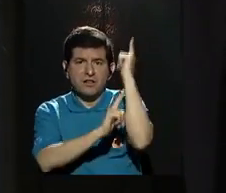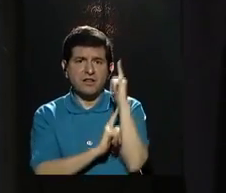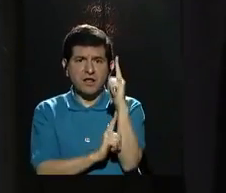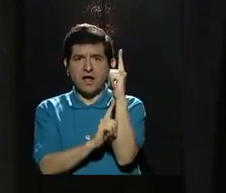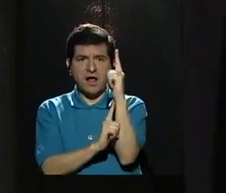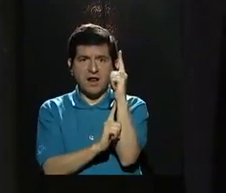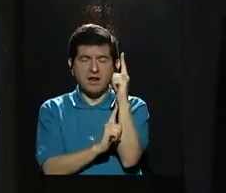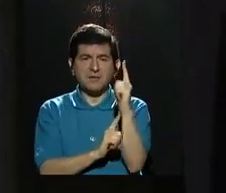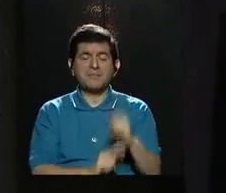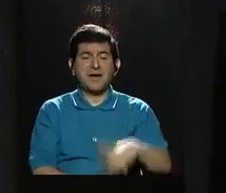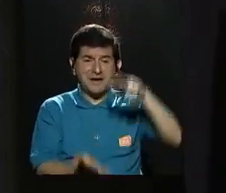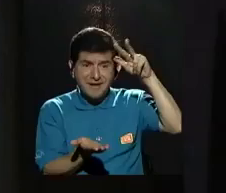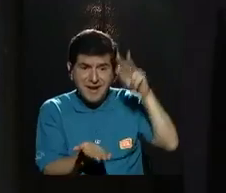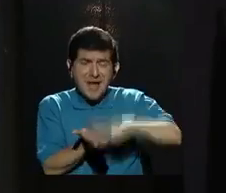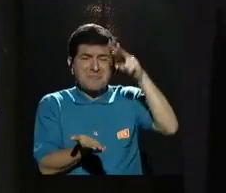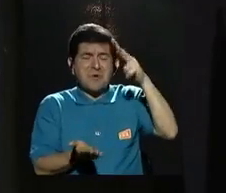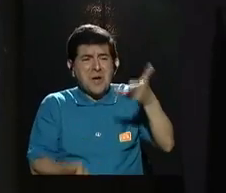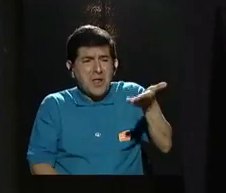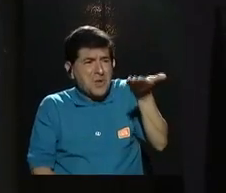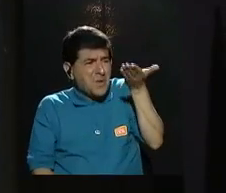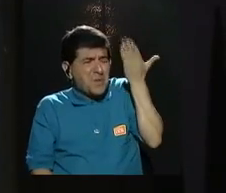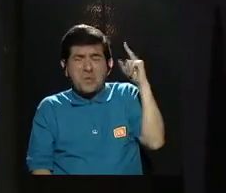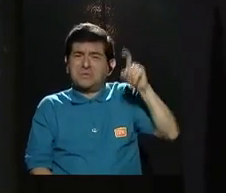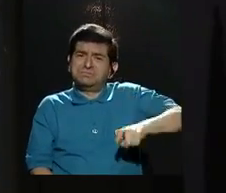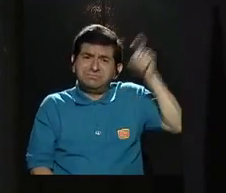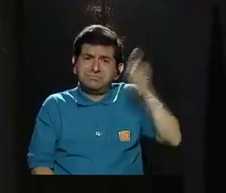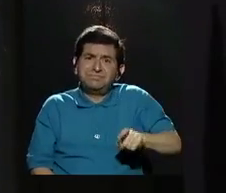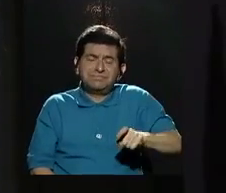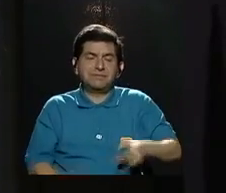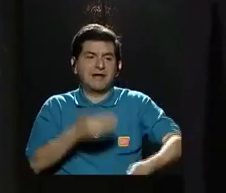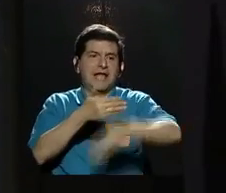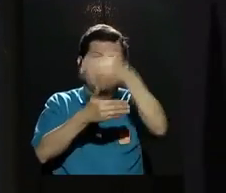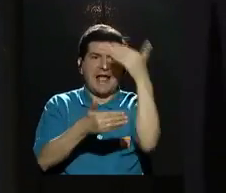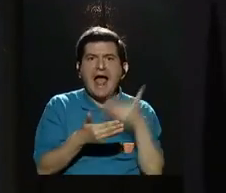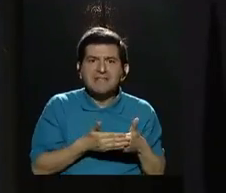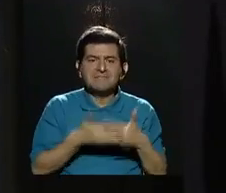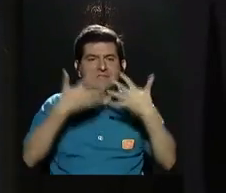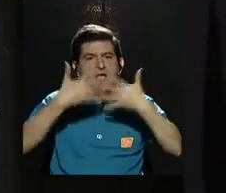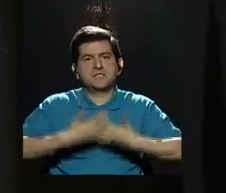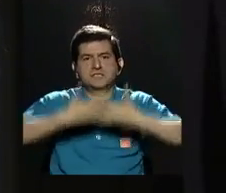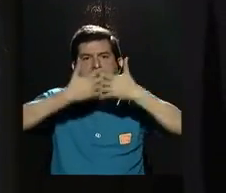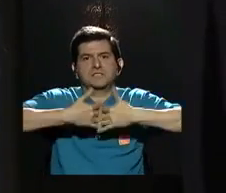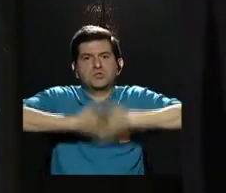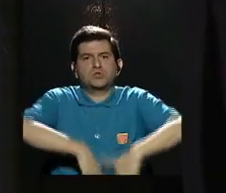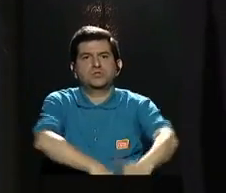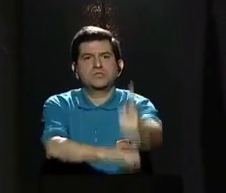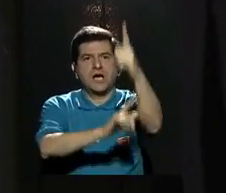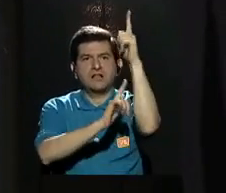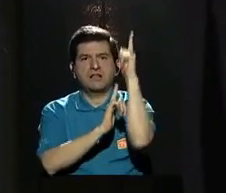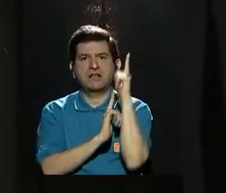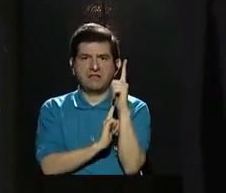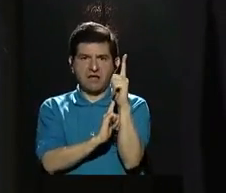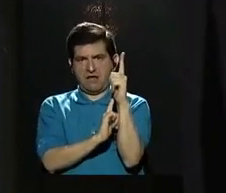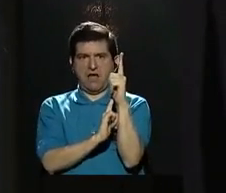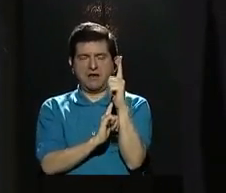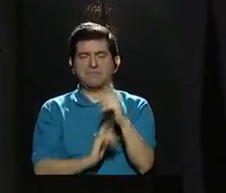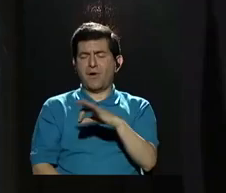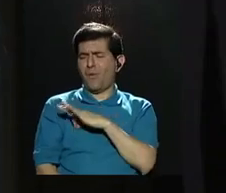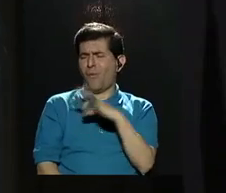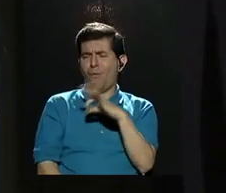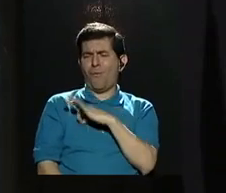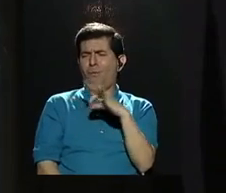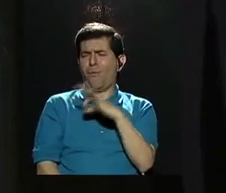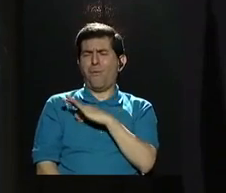ago, before the gun industry profited on the millions of guns they have sold.